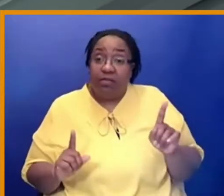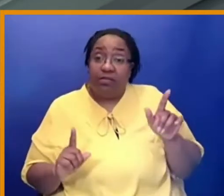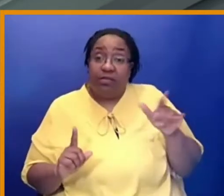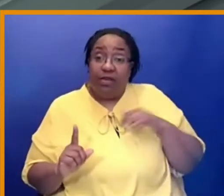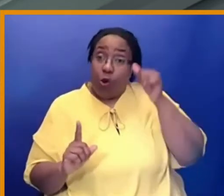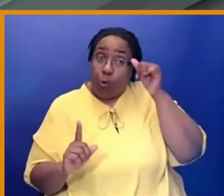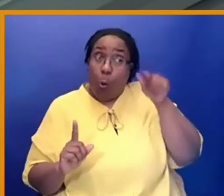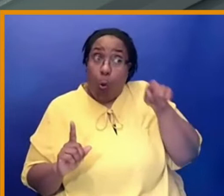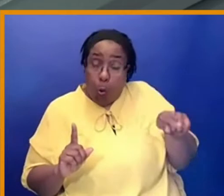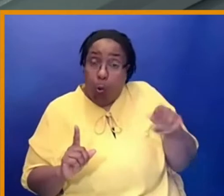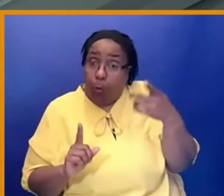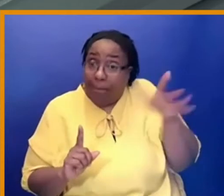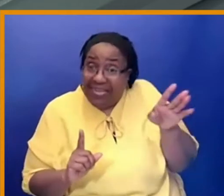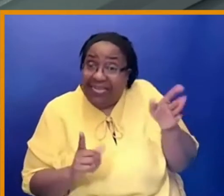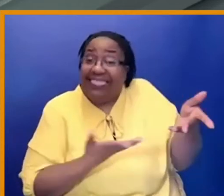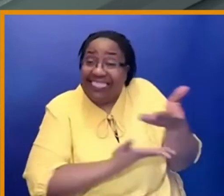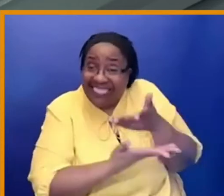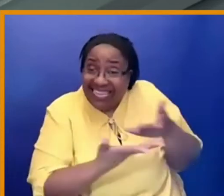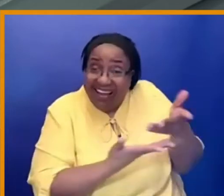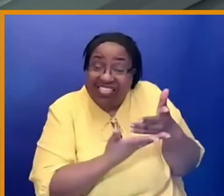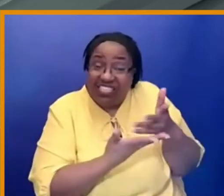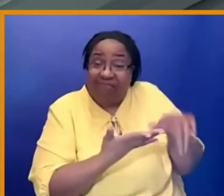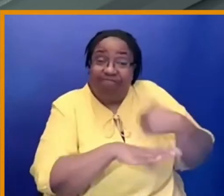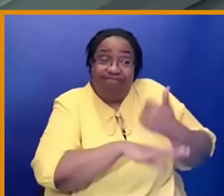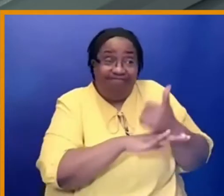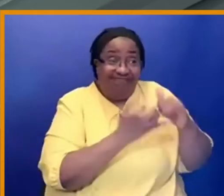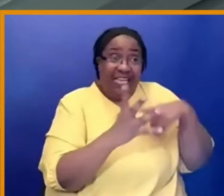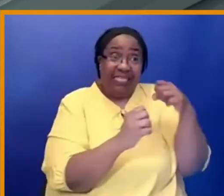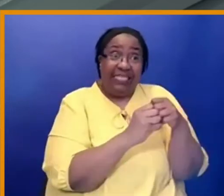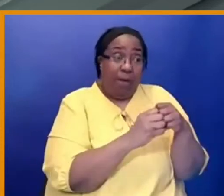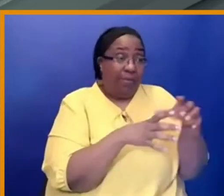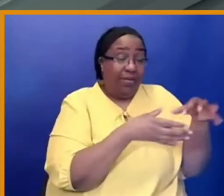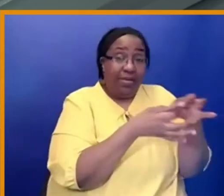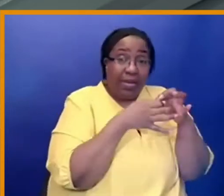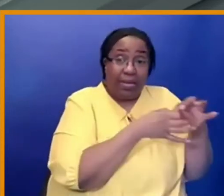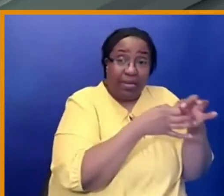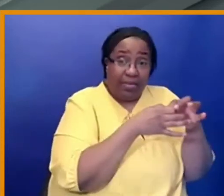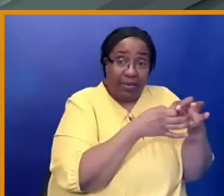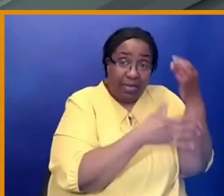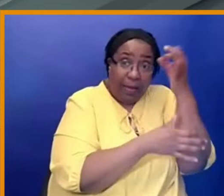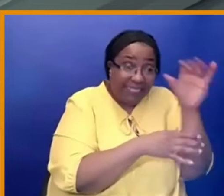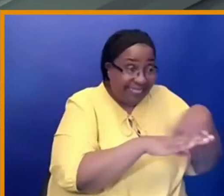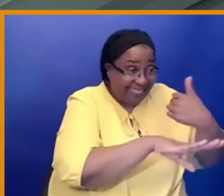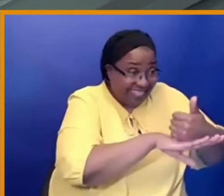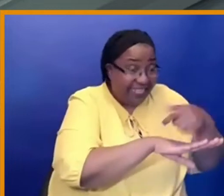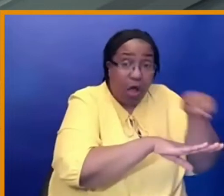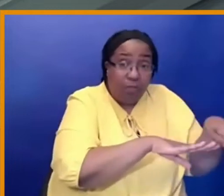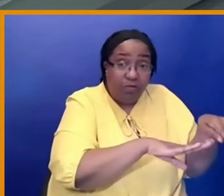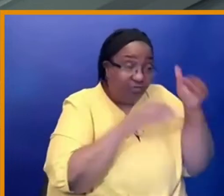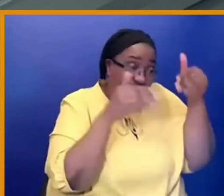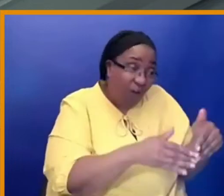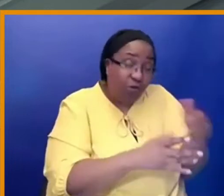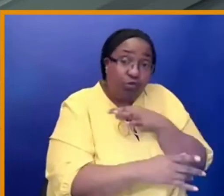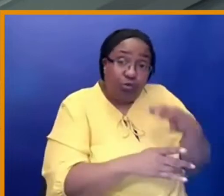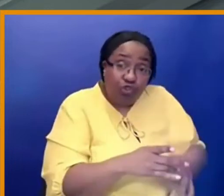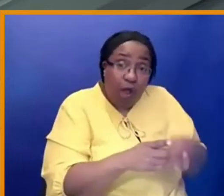been discussing it. They've set up a subcommittee totally devoted to relations with China and are working on a policy paper with the parliamentary team